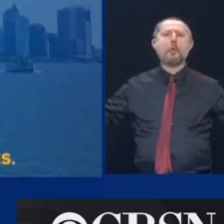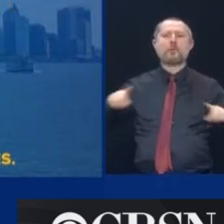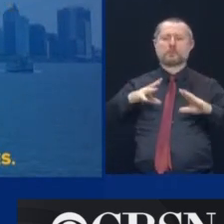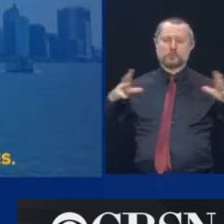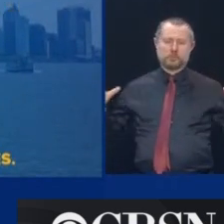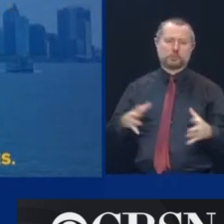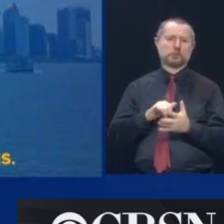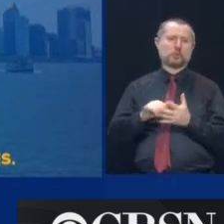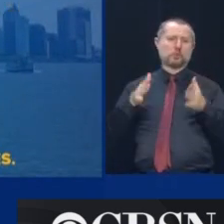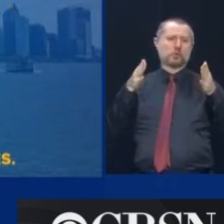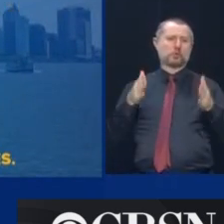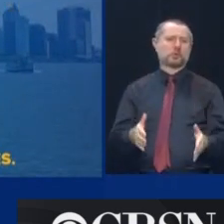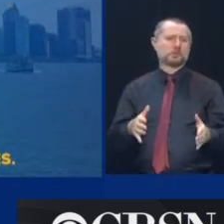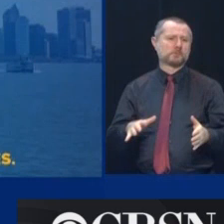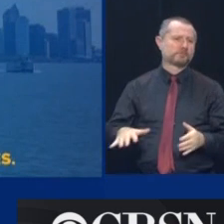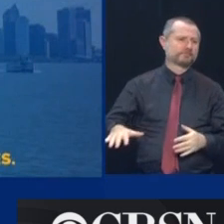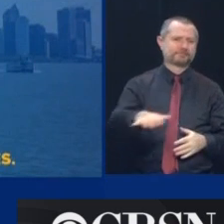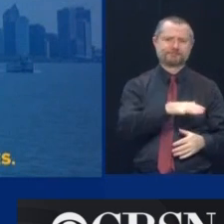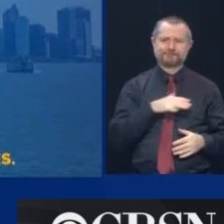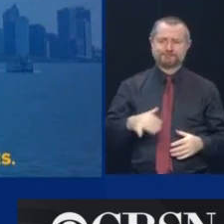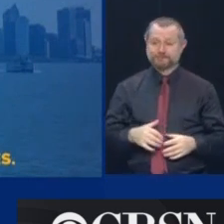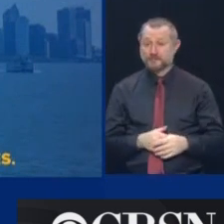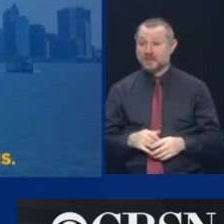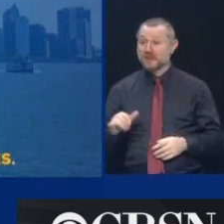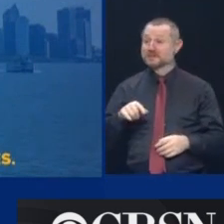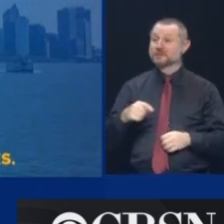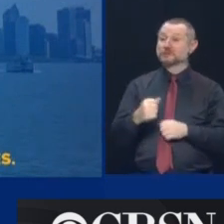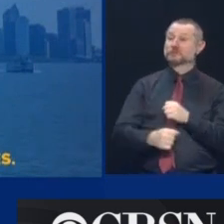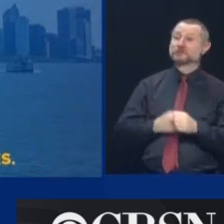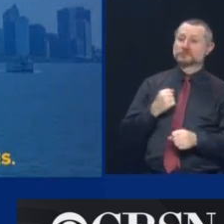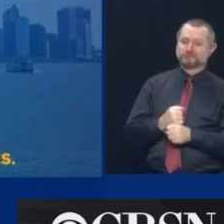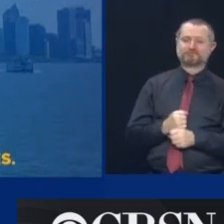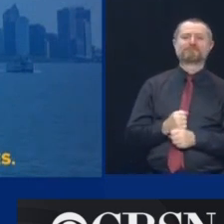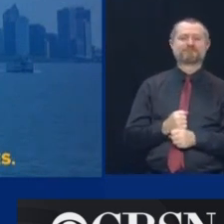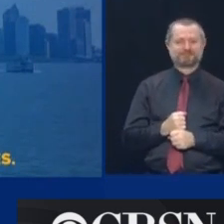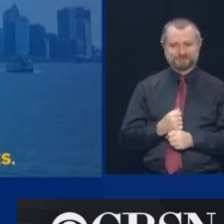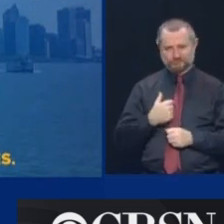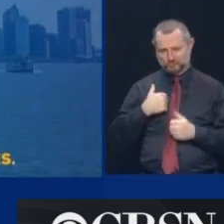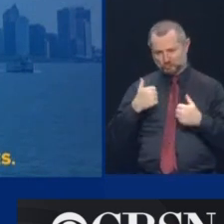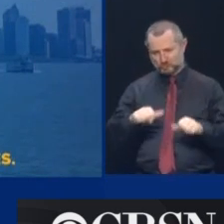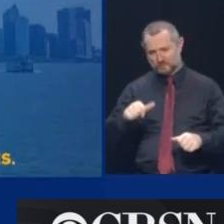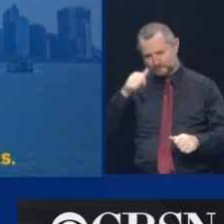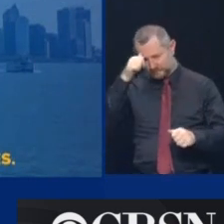York. And this Thanksgiving, we're remembering the less fortunate.